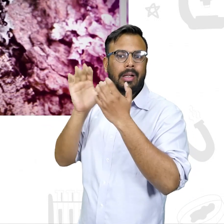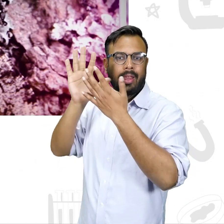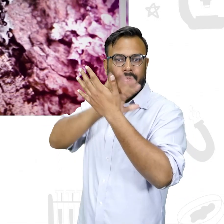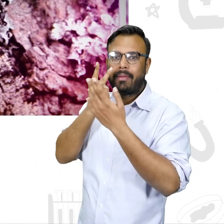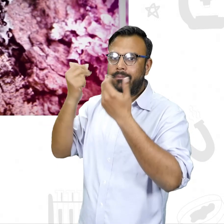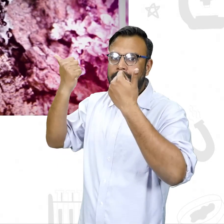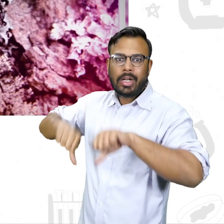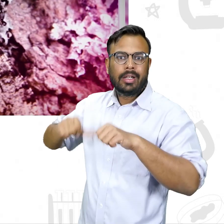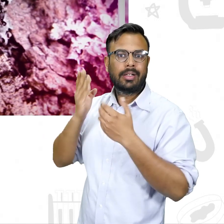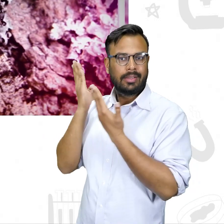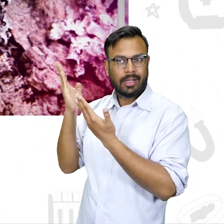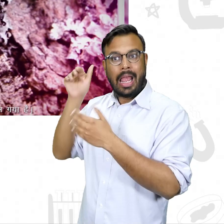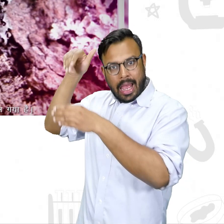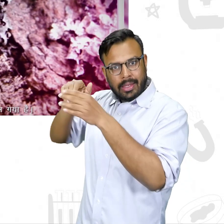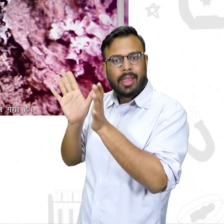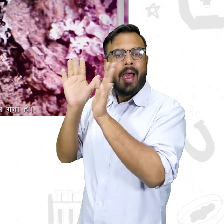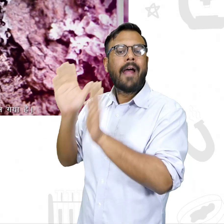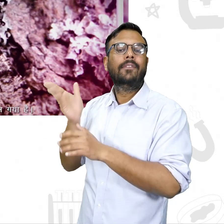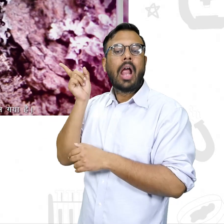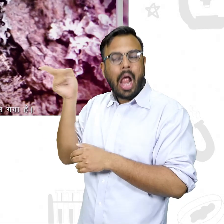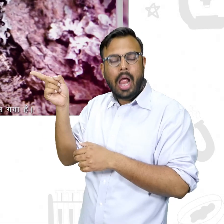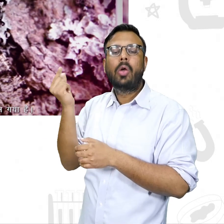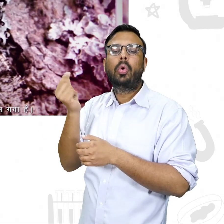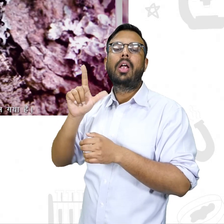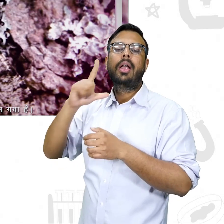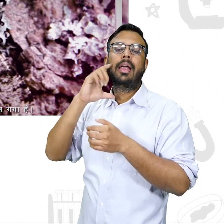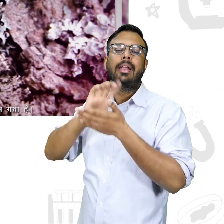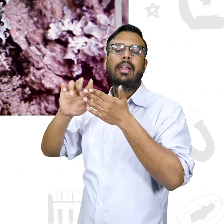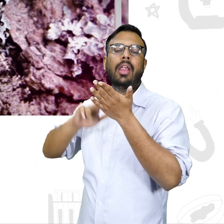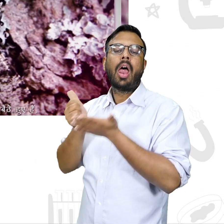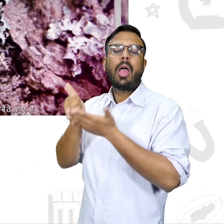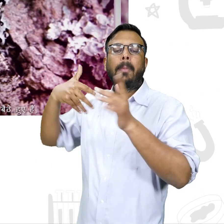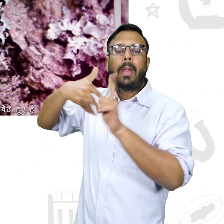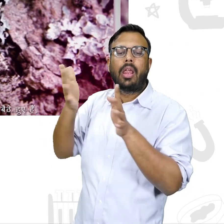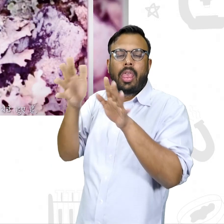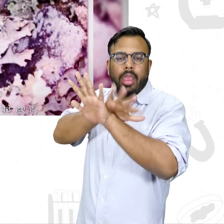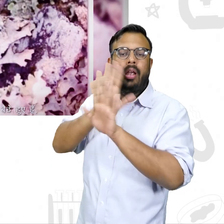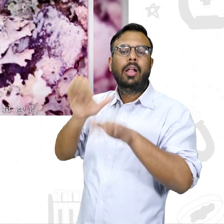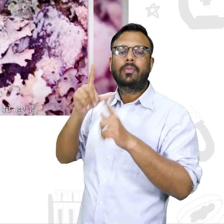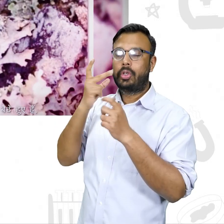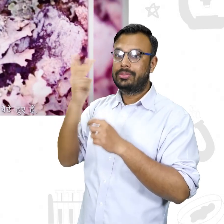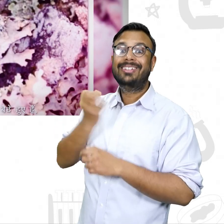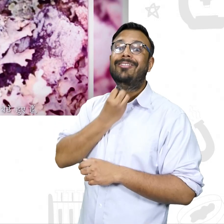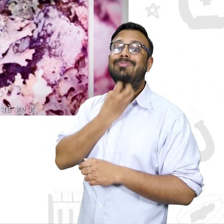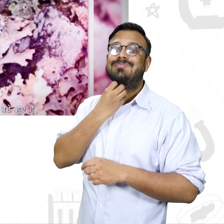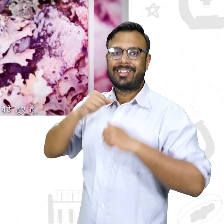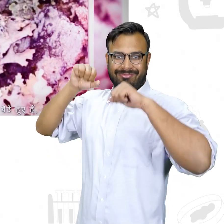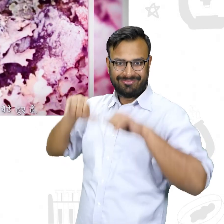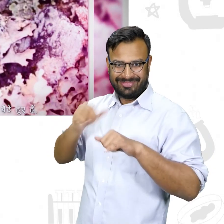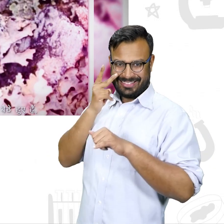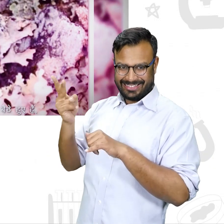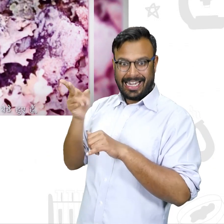lichen and it is invisible as it is nicely merged with the background. Similarly, in this picture,